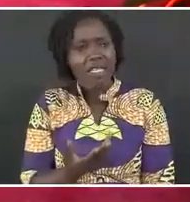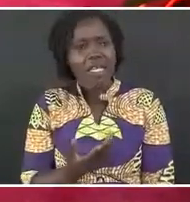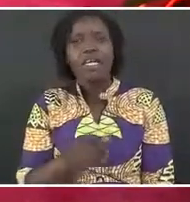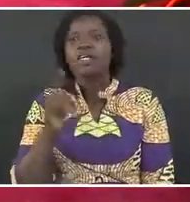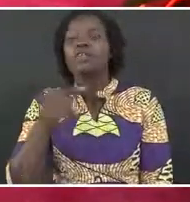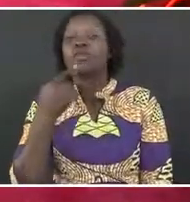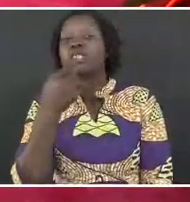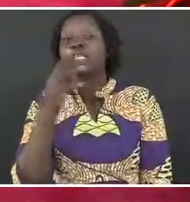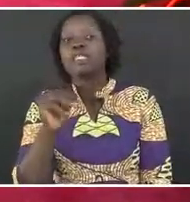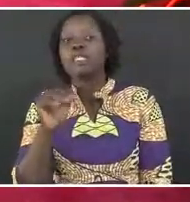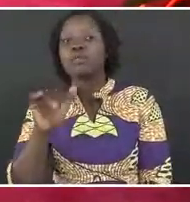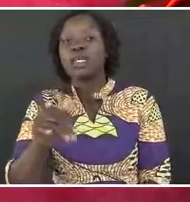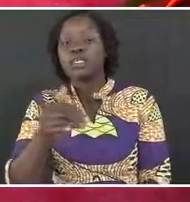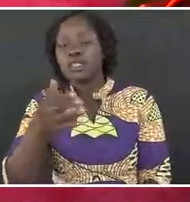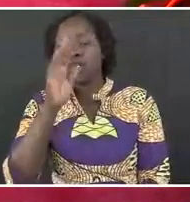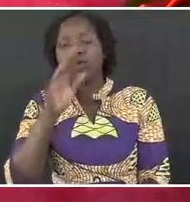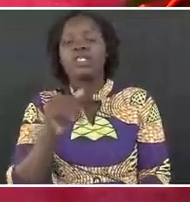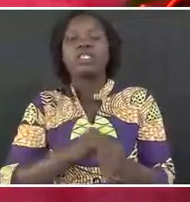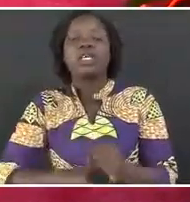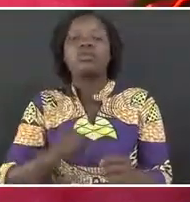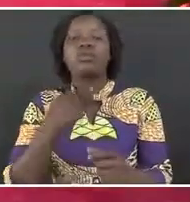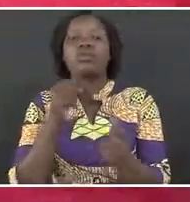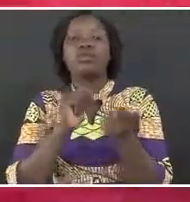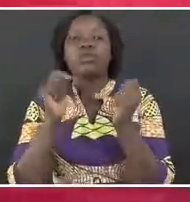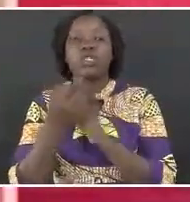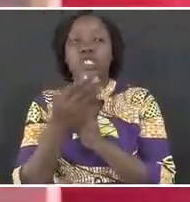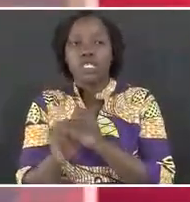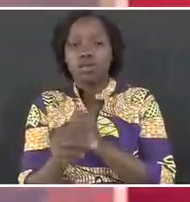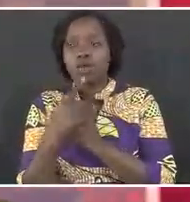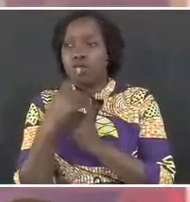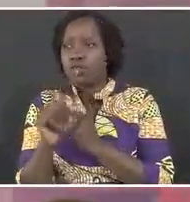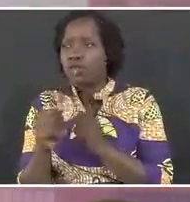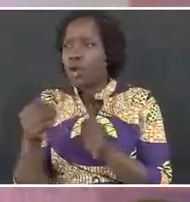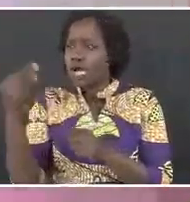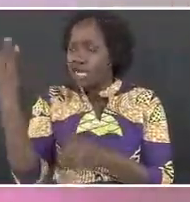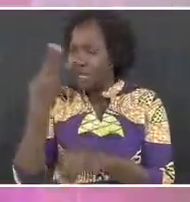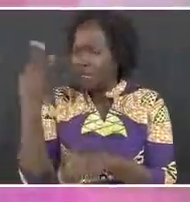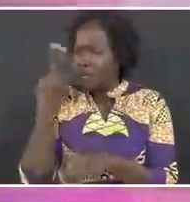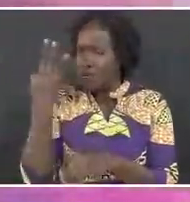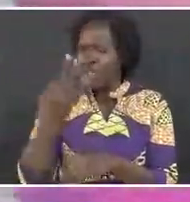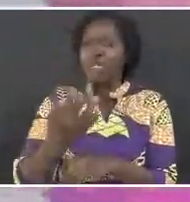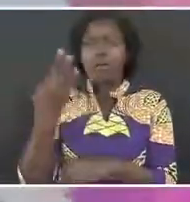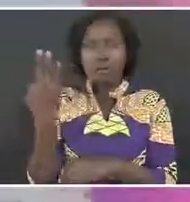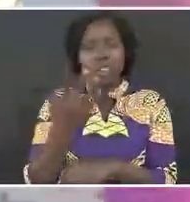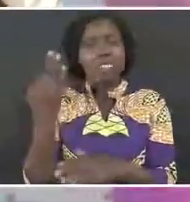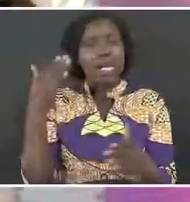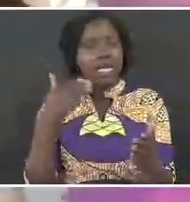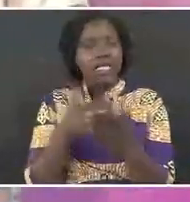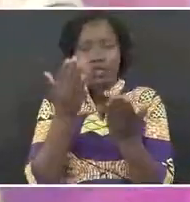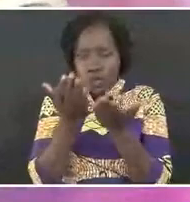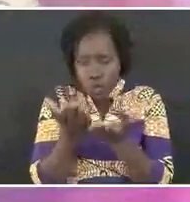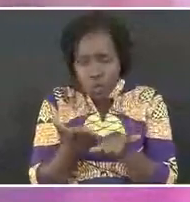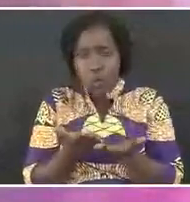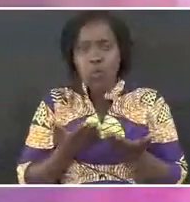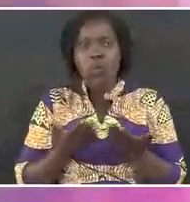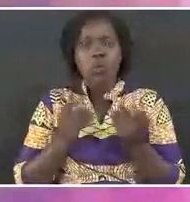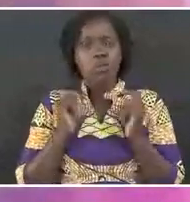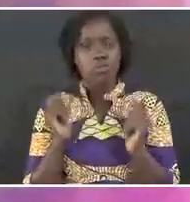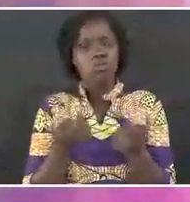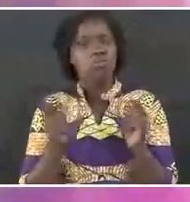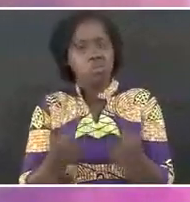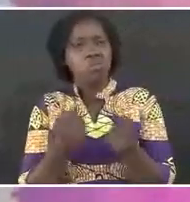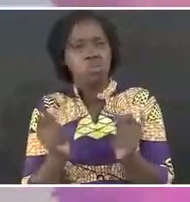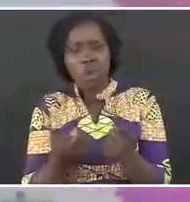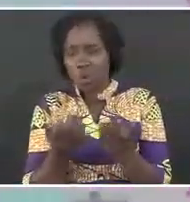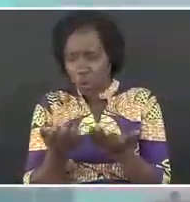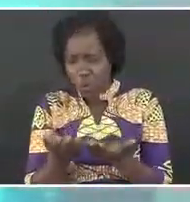must tell them God is able to change them. And so the preacher preached even against witchcraft. And he really